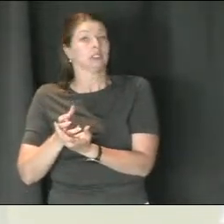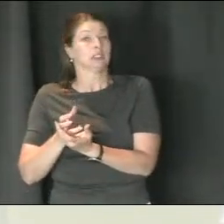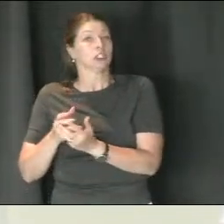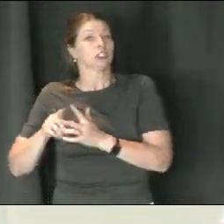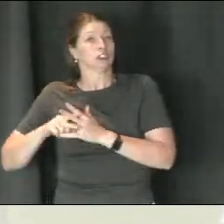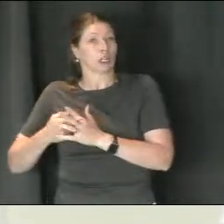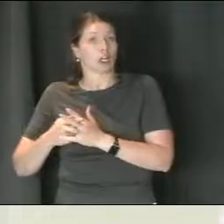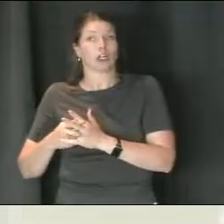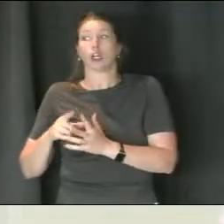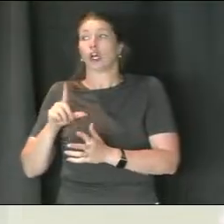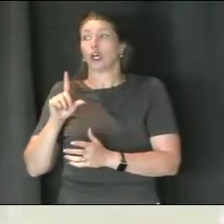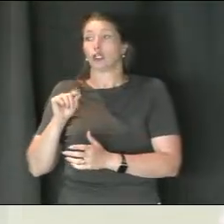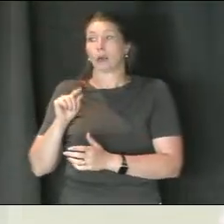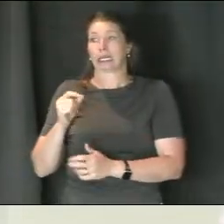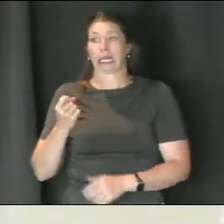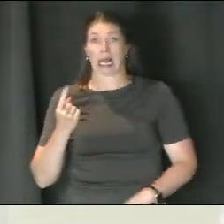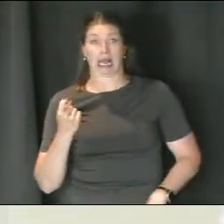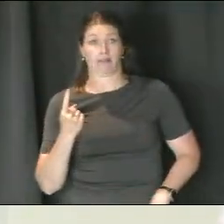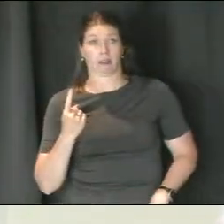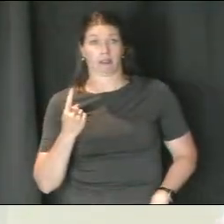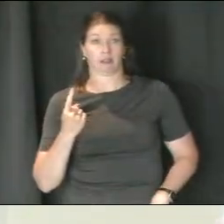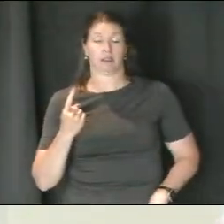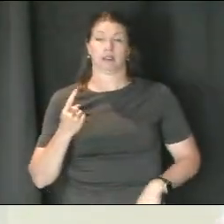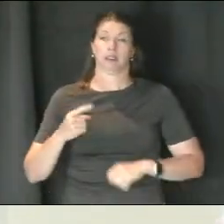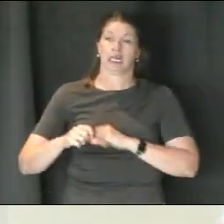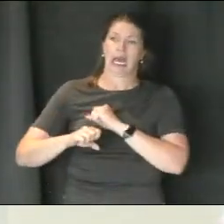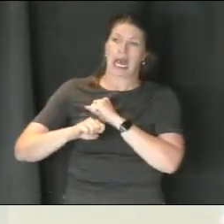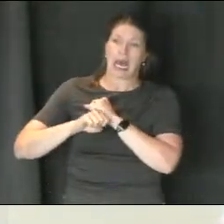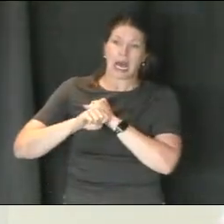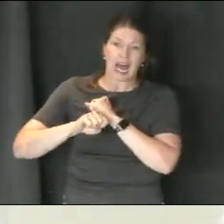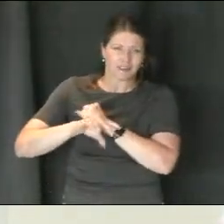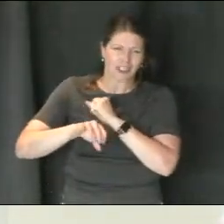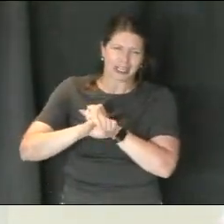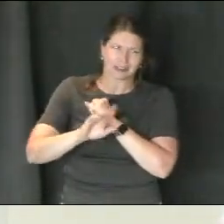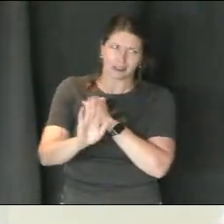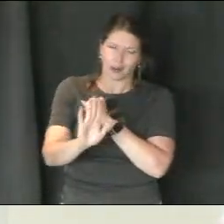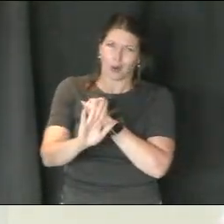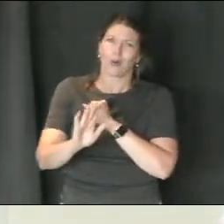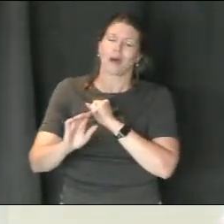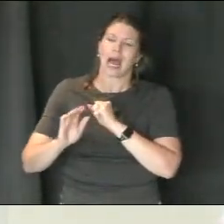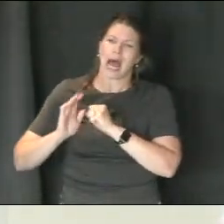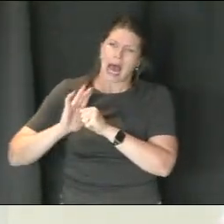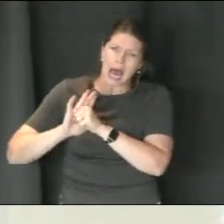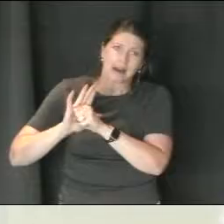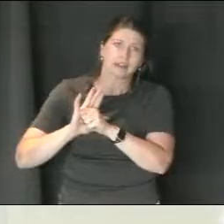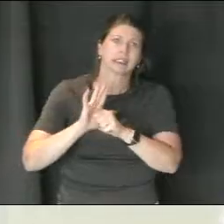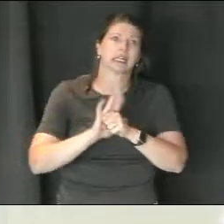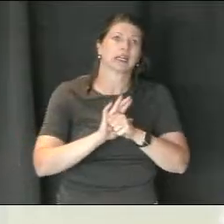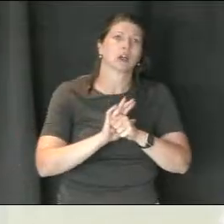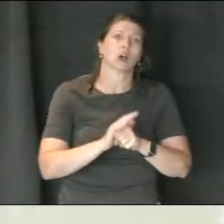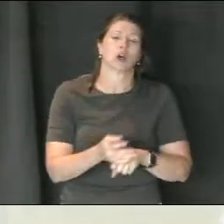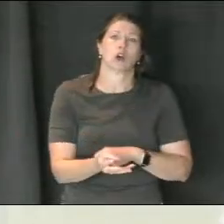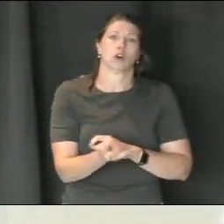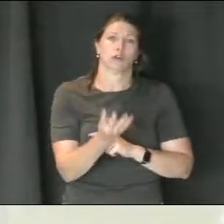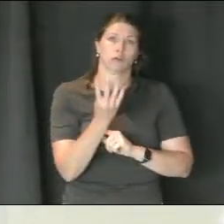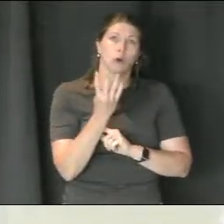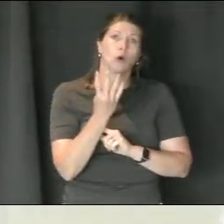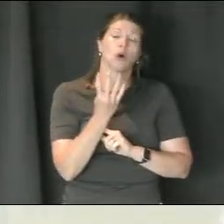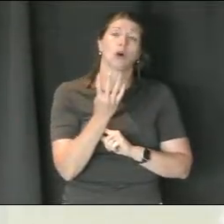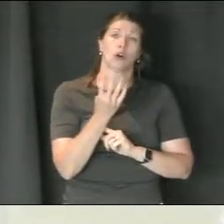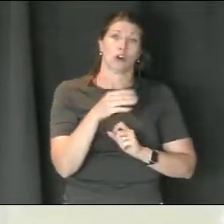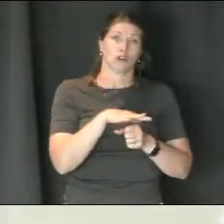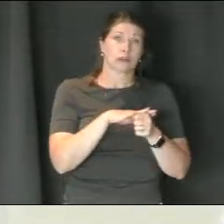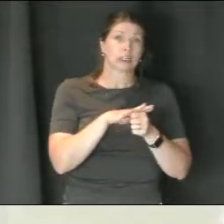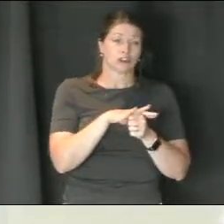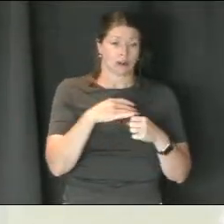advertising, well, maybe advertising too, but advocating with the 4 regional health